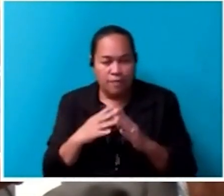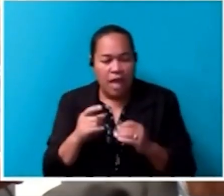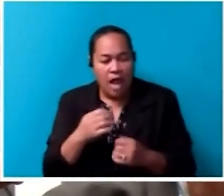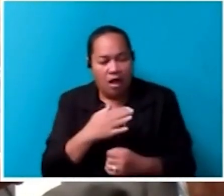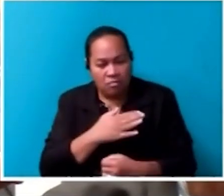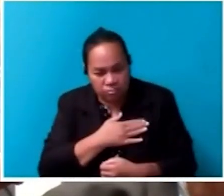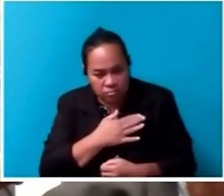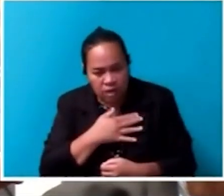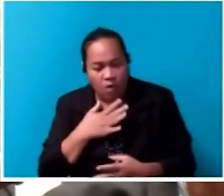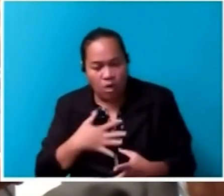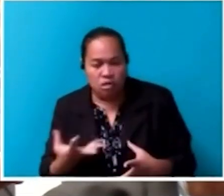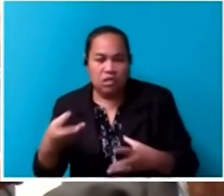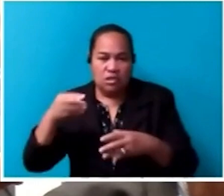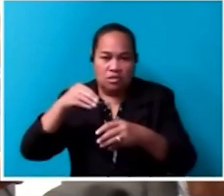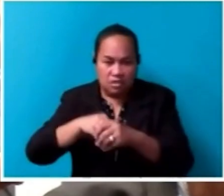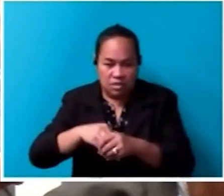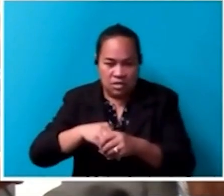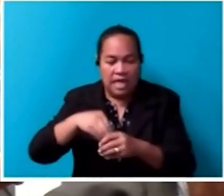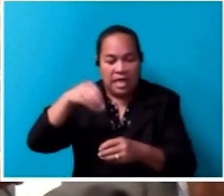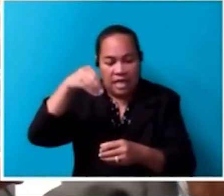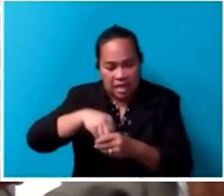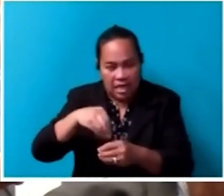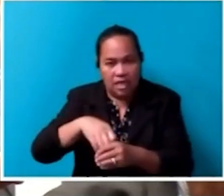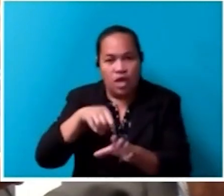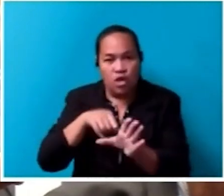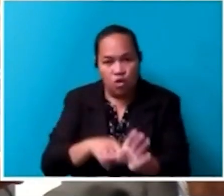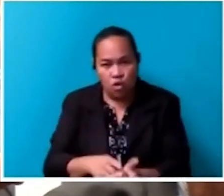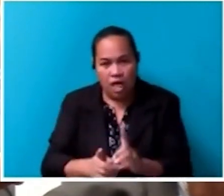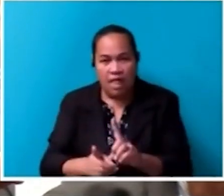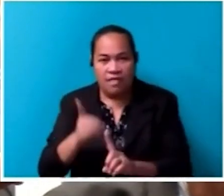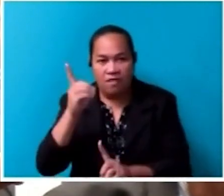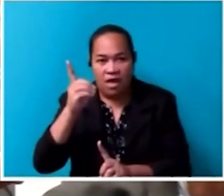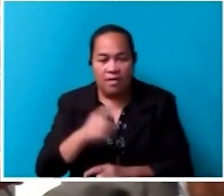and inclusivity in youth development.